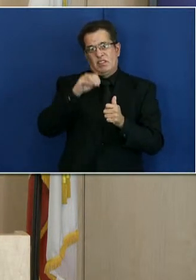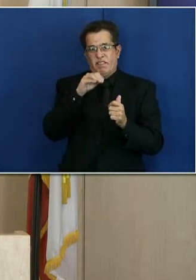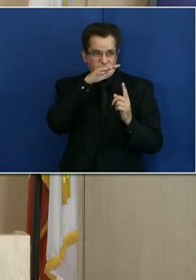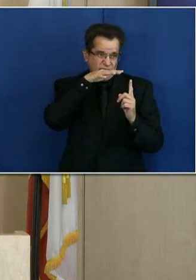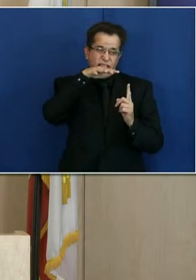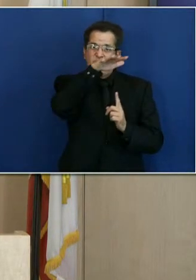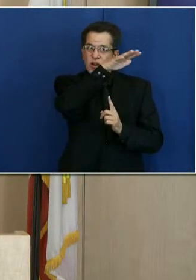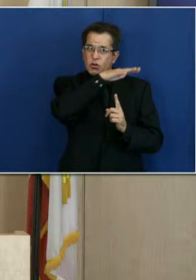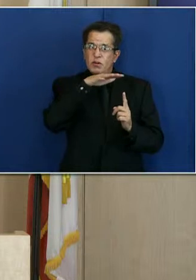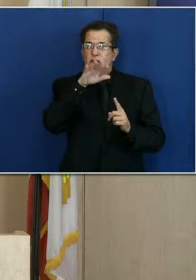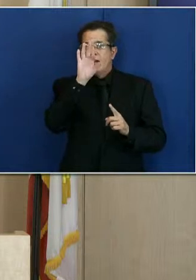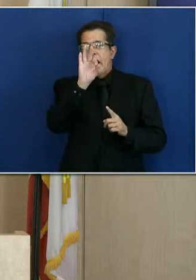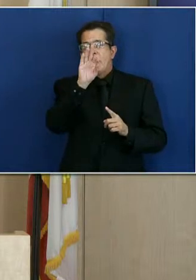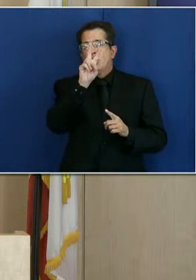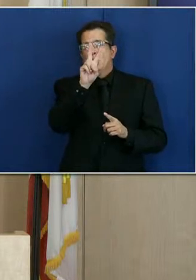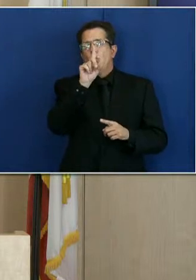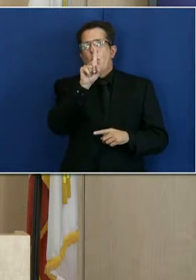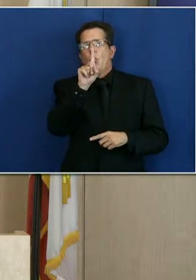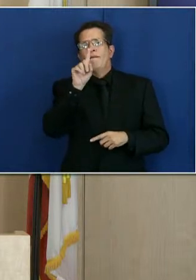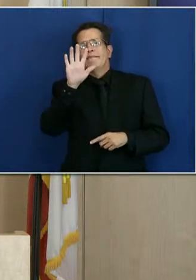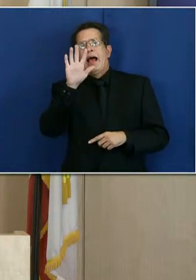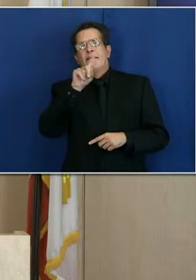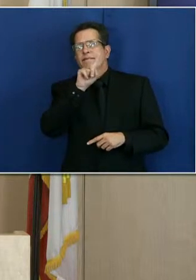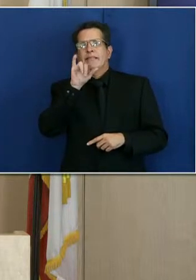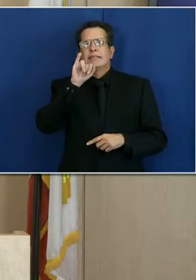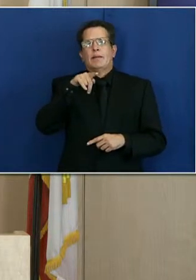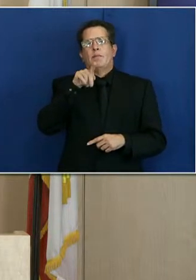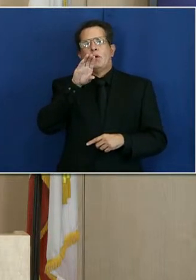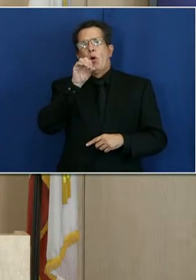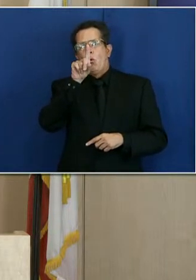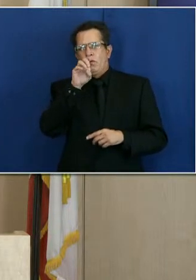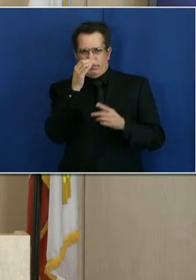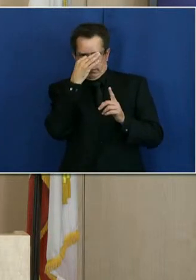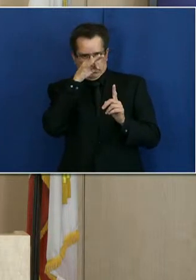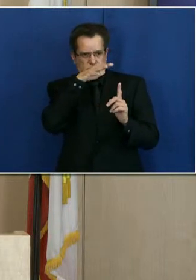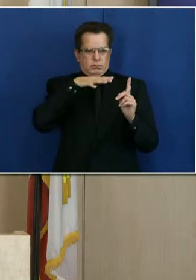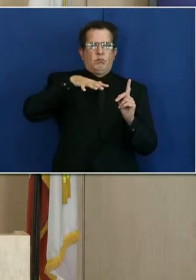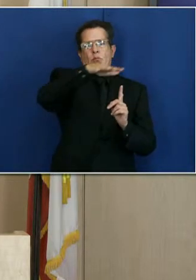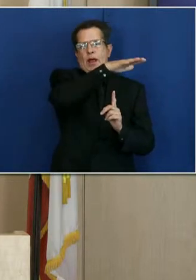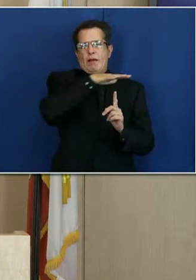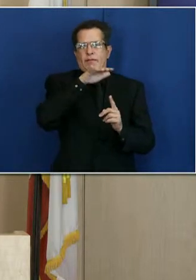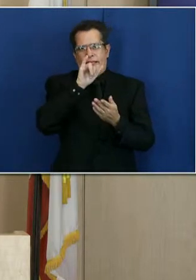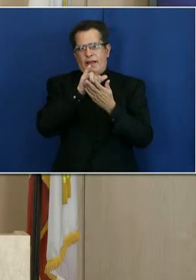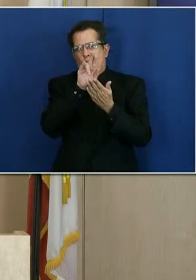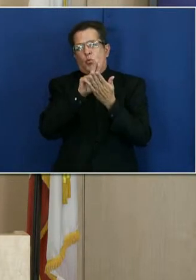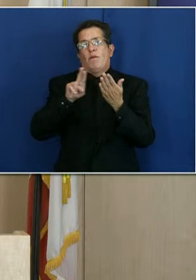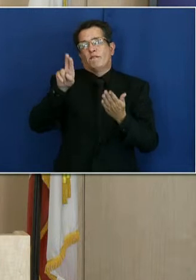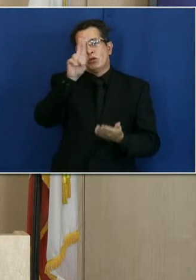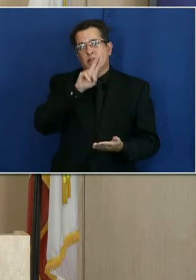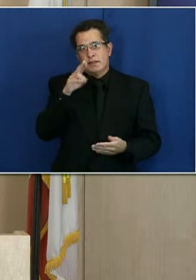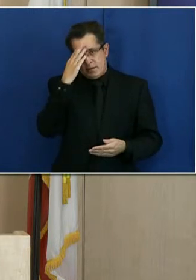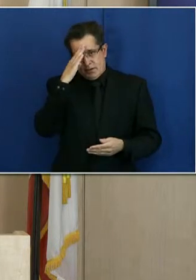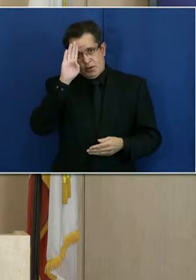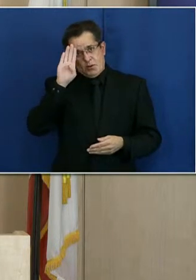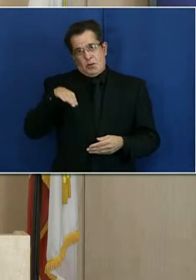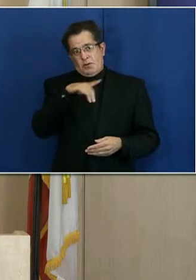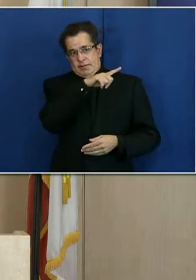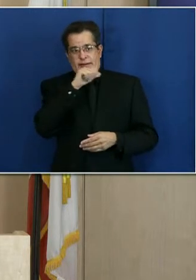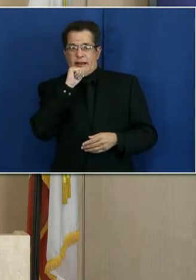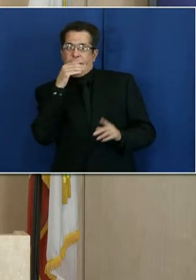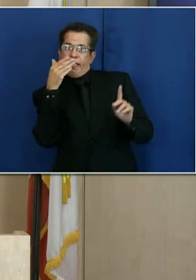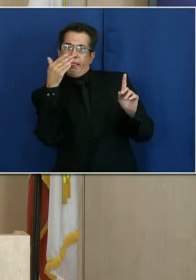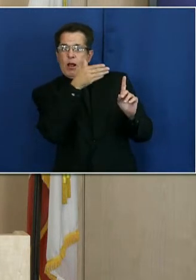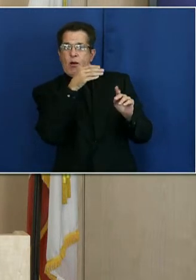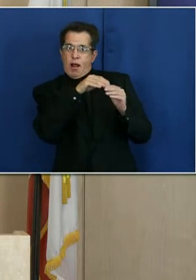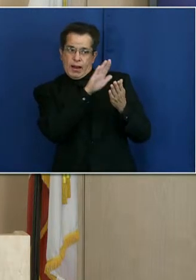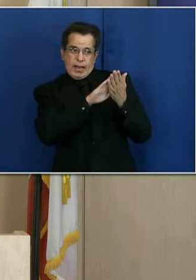in the 92115 zip code, actually within blocks of the university. So even though they aren't technically on campus,